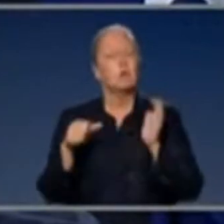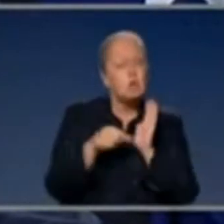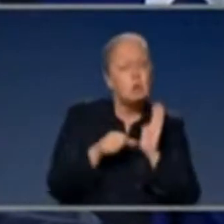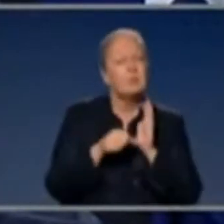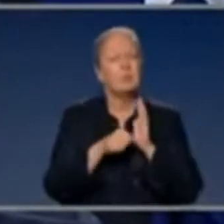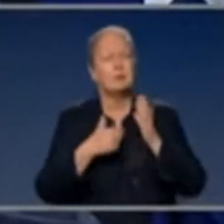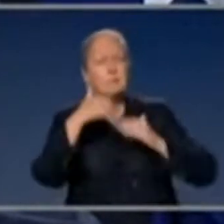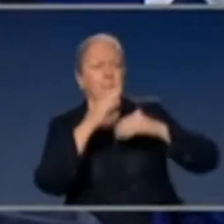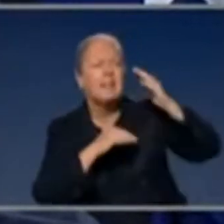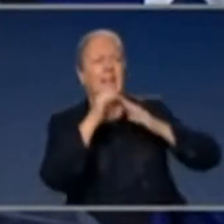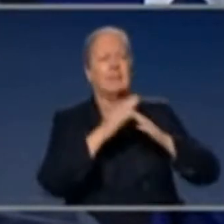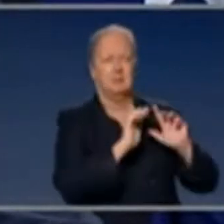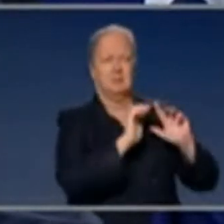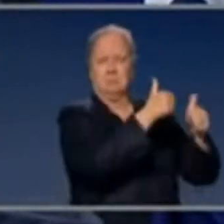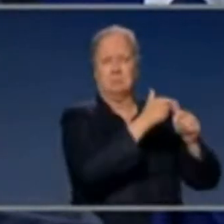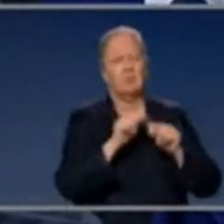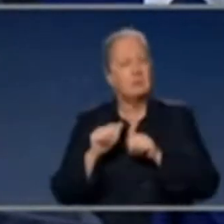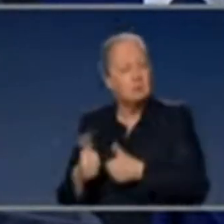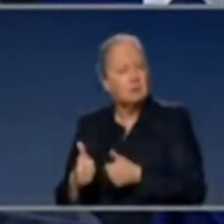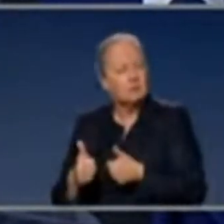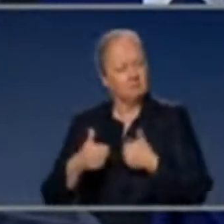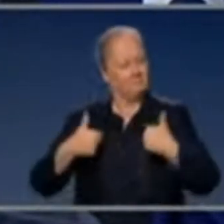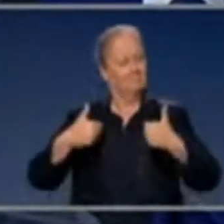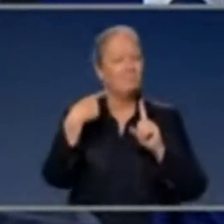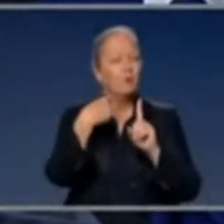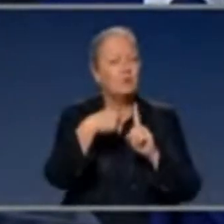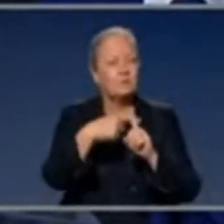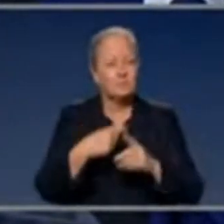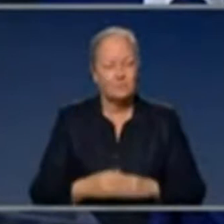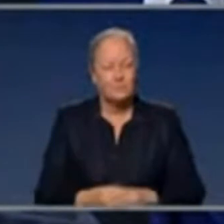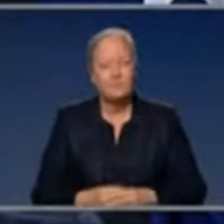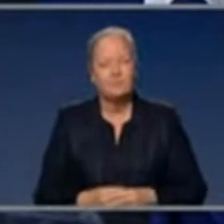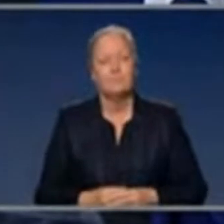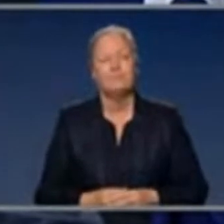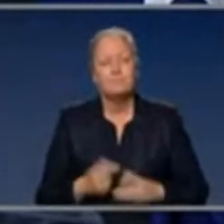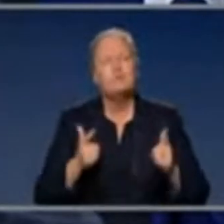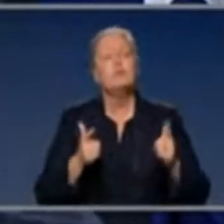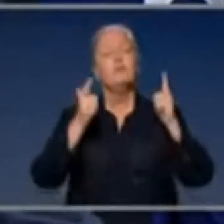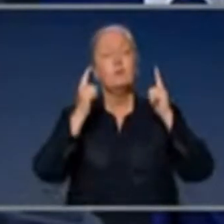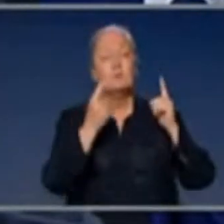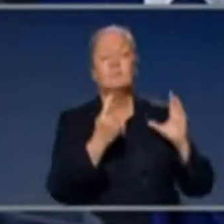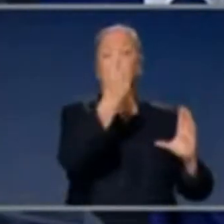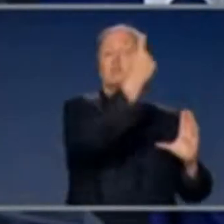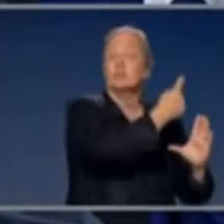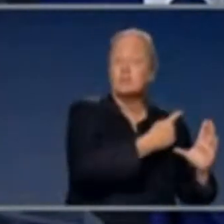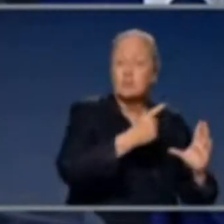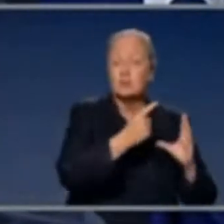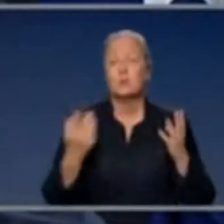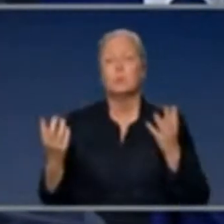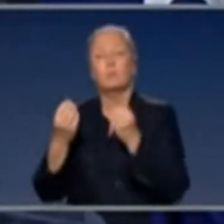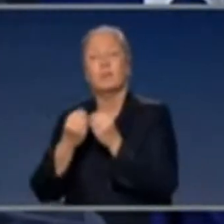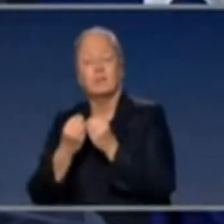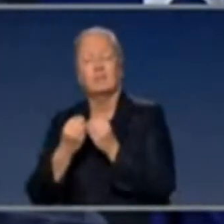construction sectors, despite COVID. And so, as the premiers and the chief ministers and I came together with Professor